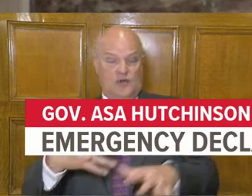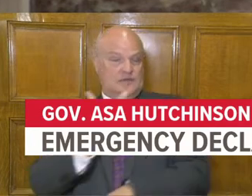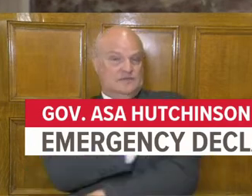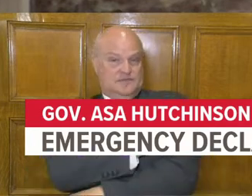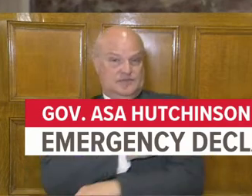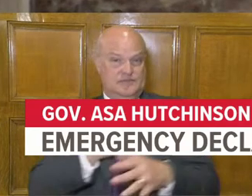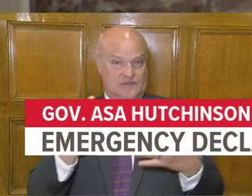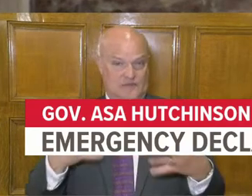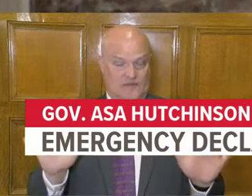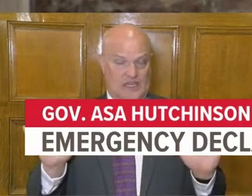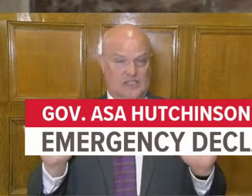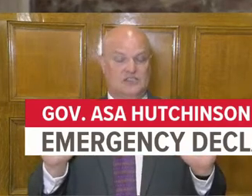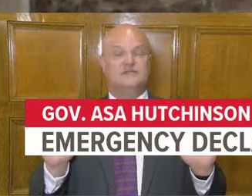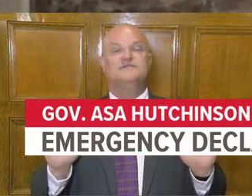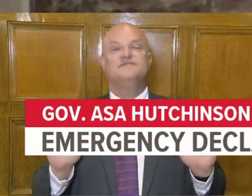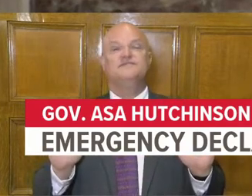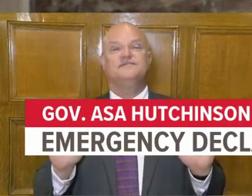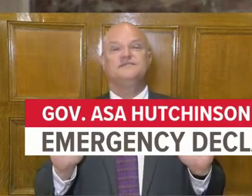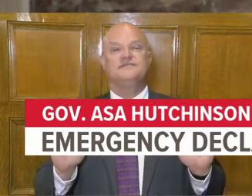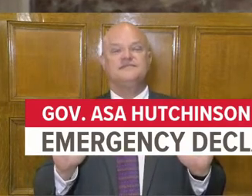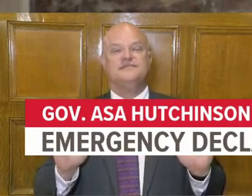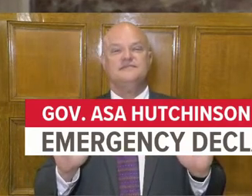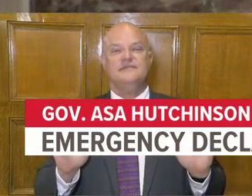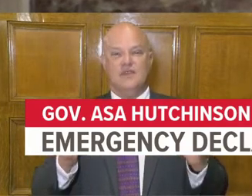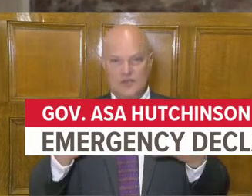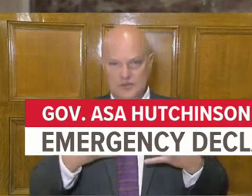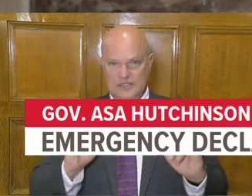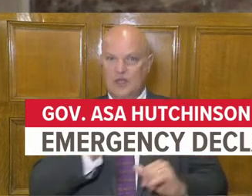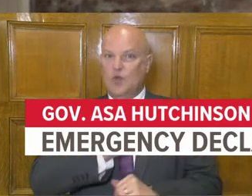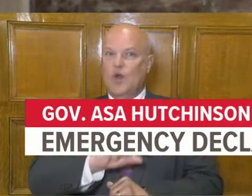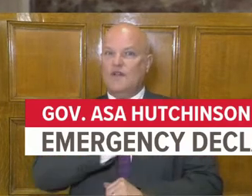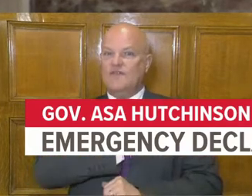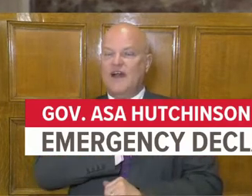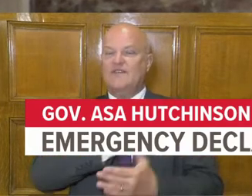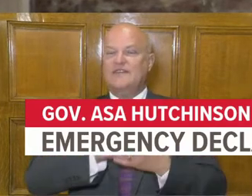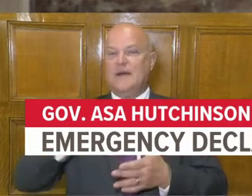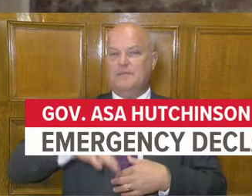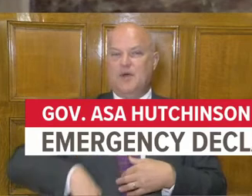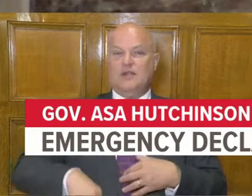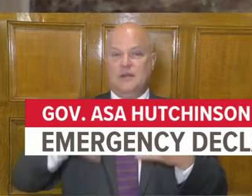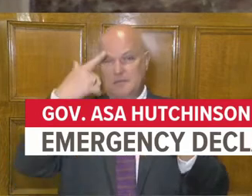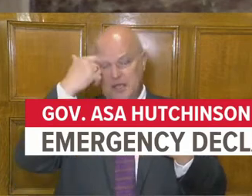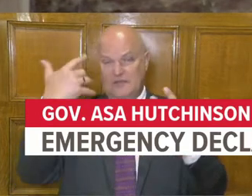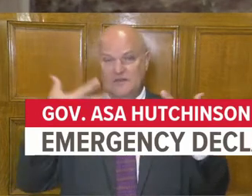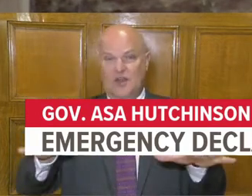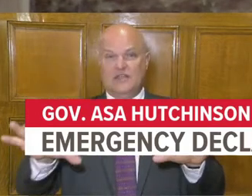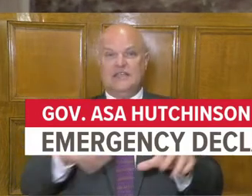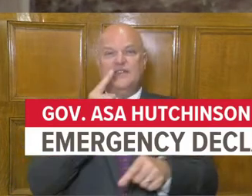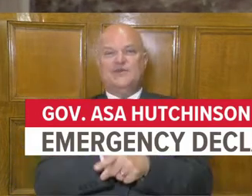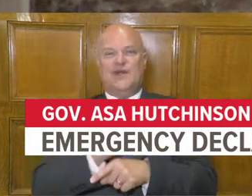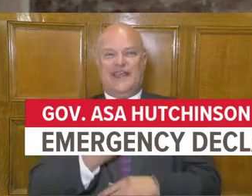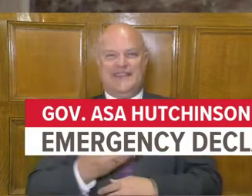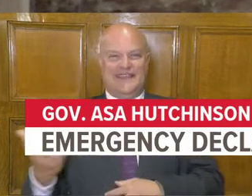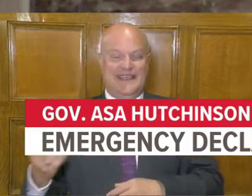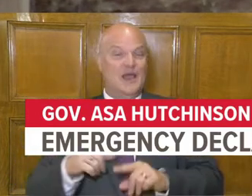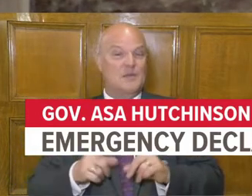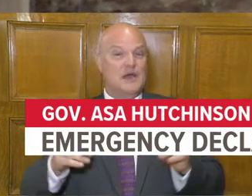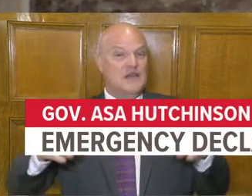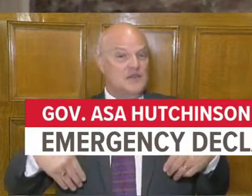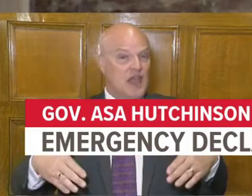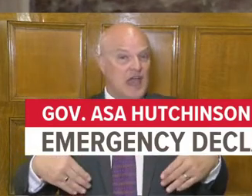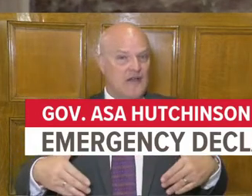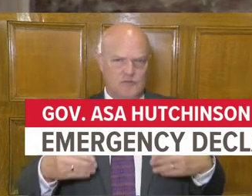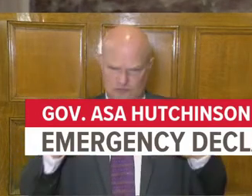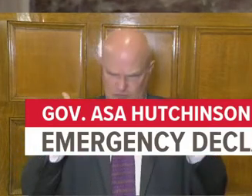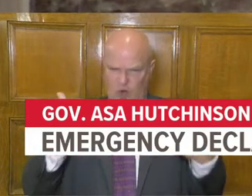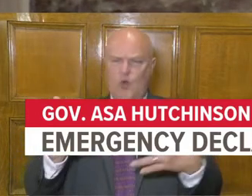received your vaccination shot, you still qualify for that bonus because you already have done the right thing. But if you have it, you